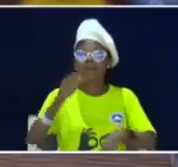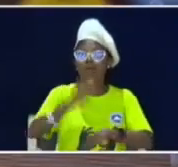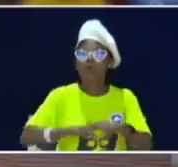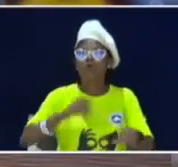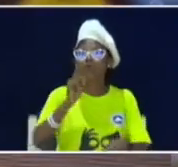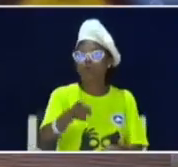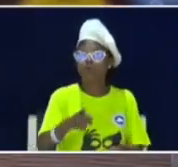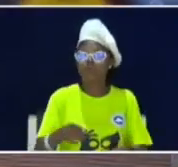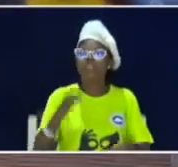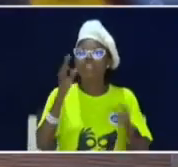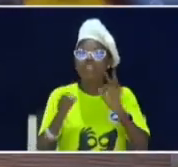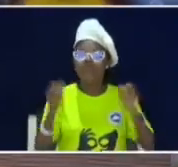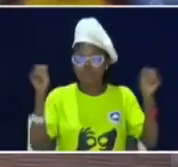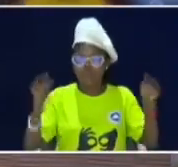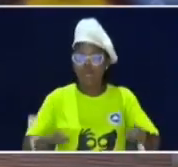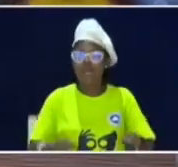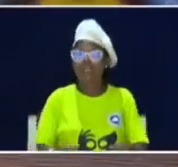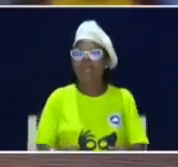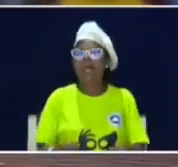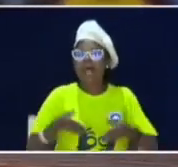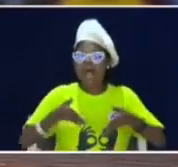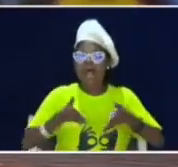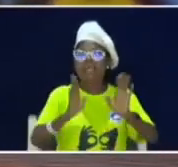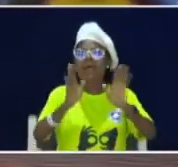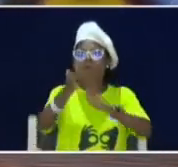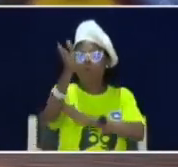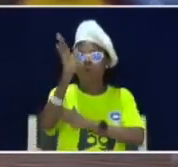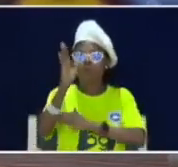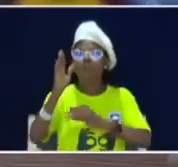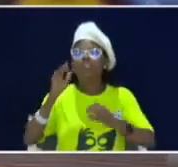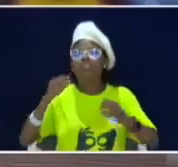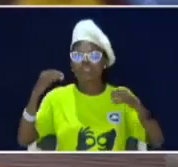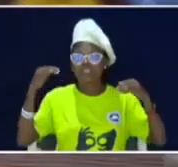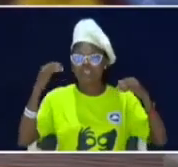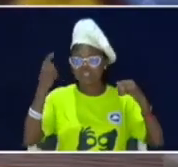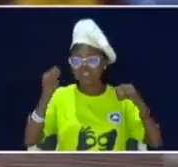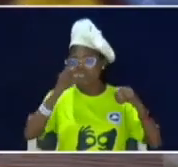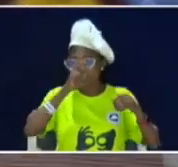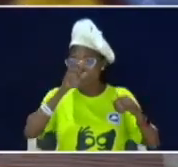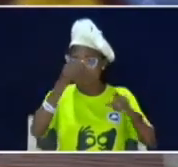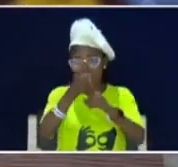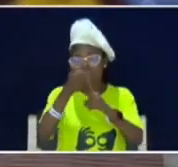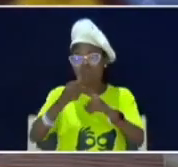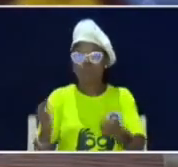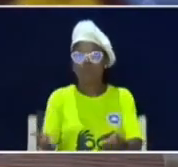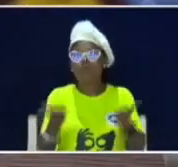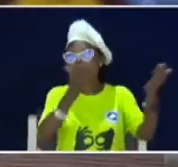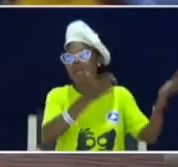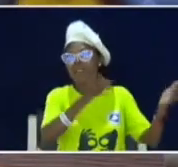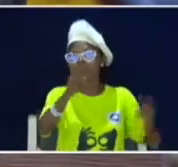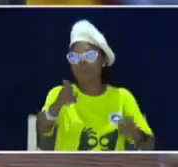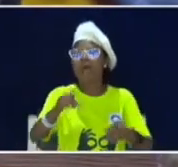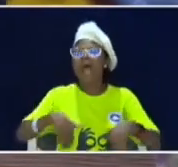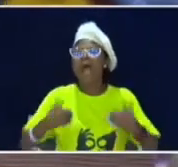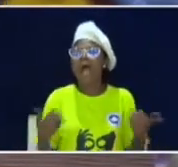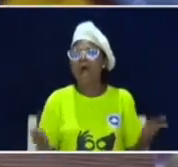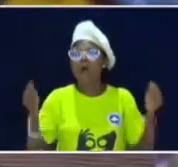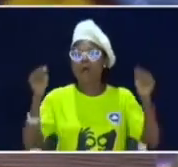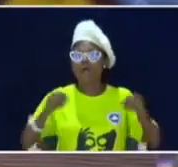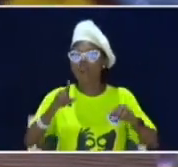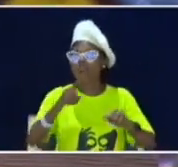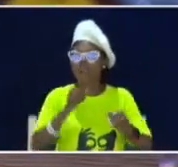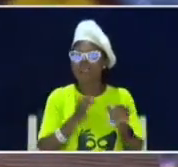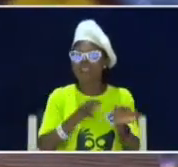can allow God, the eagle himself, to carry you. How do we explain of a man that slept